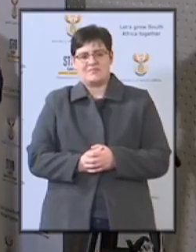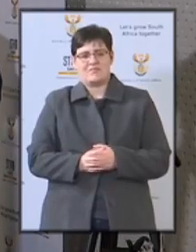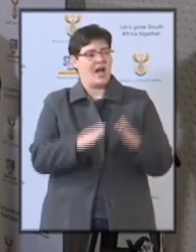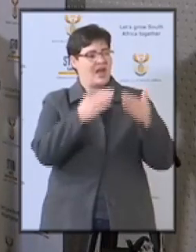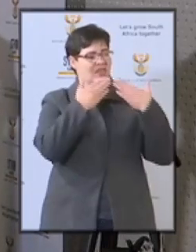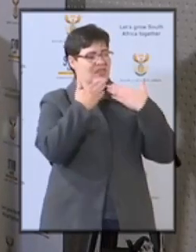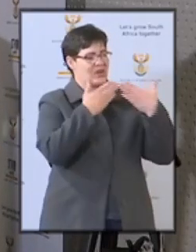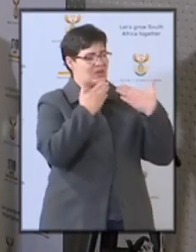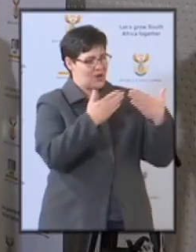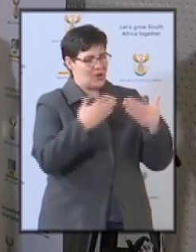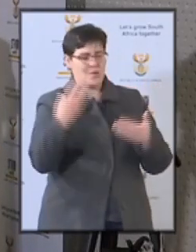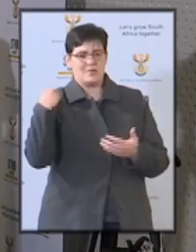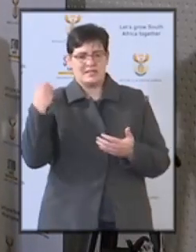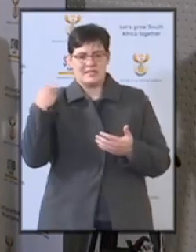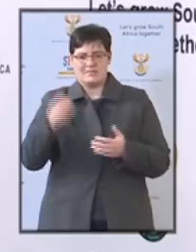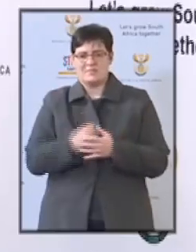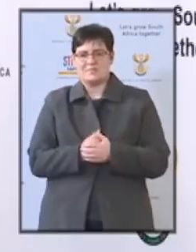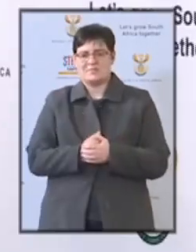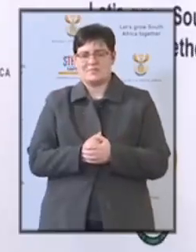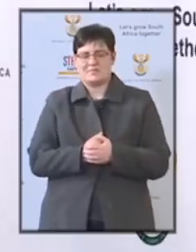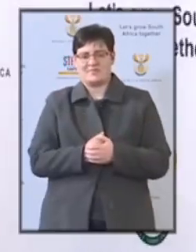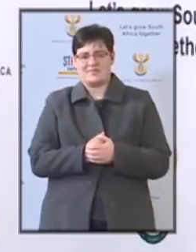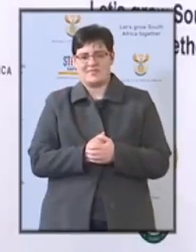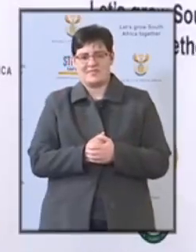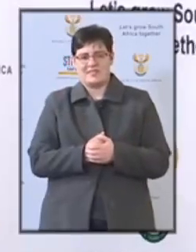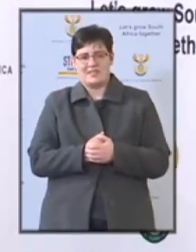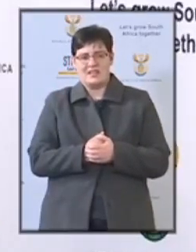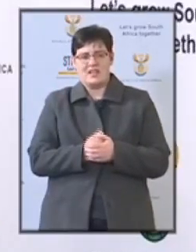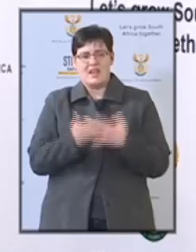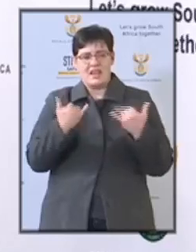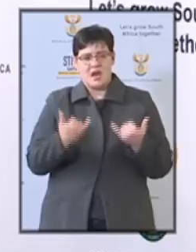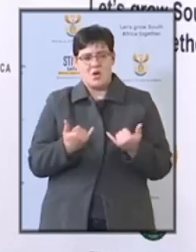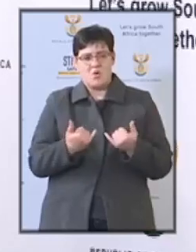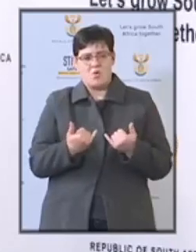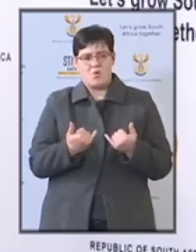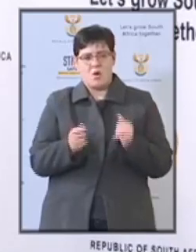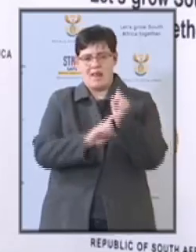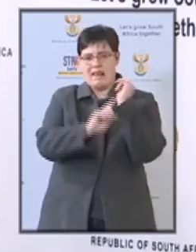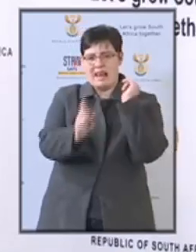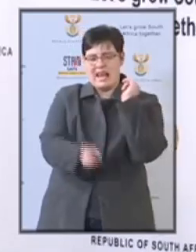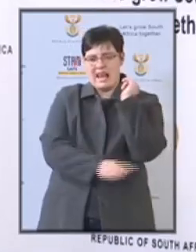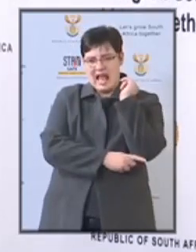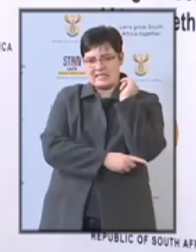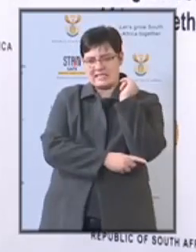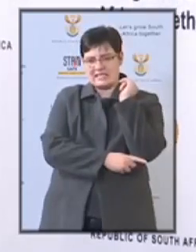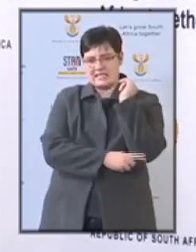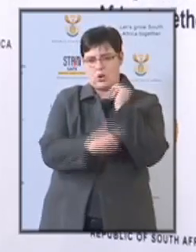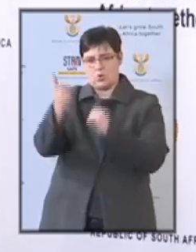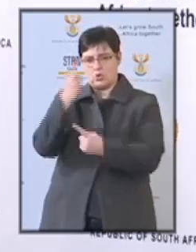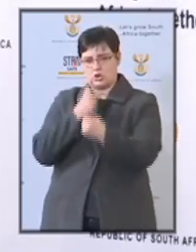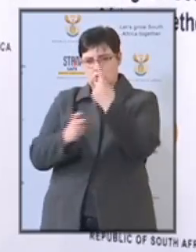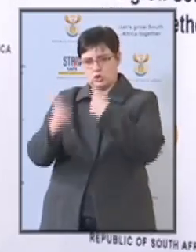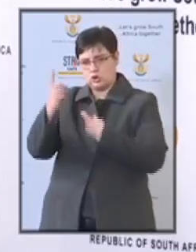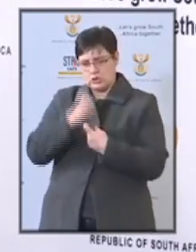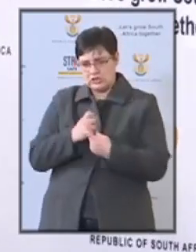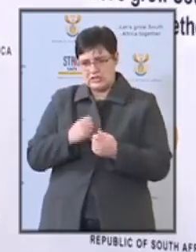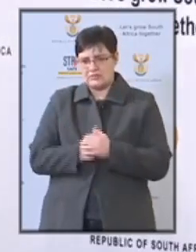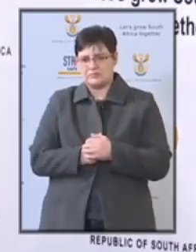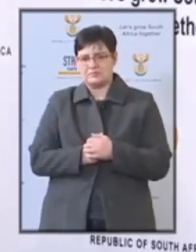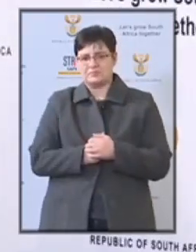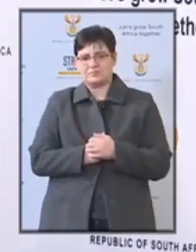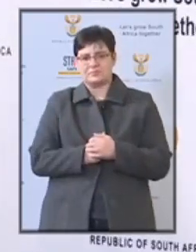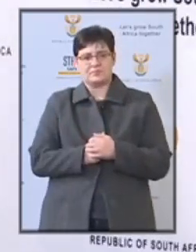Thank you very much, Minister. Colleagues, can we take just the last round of